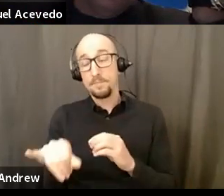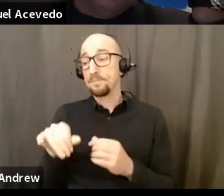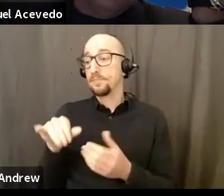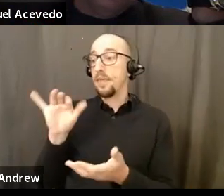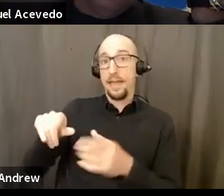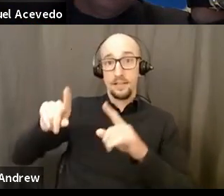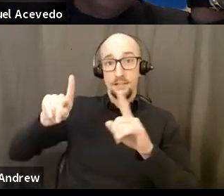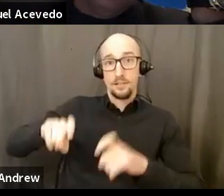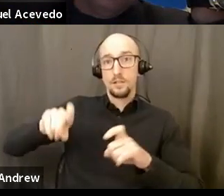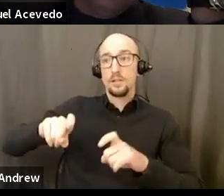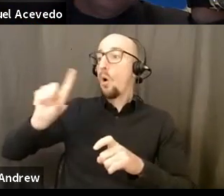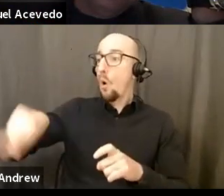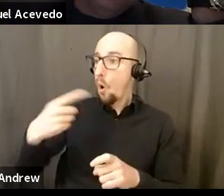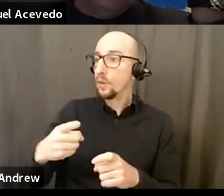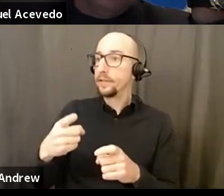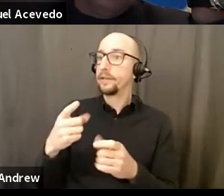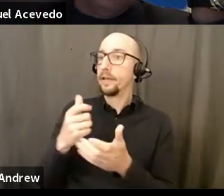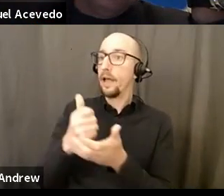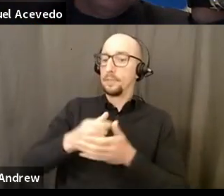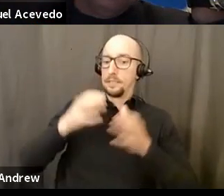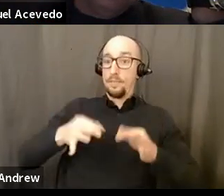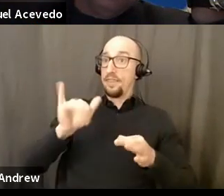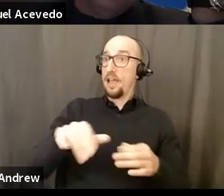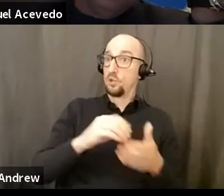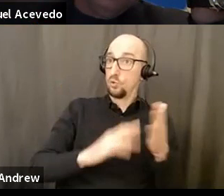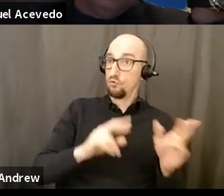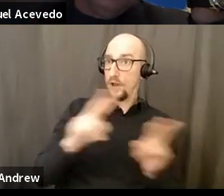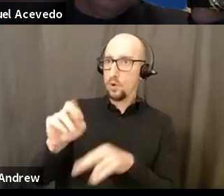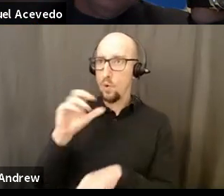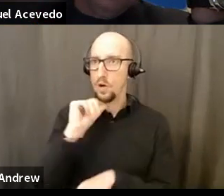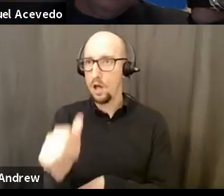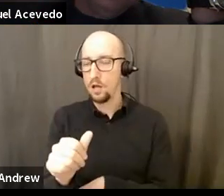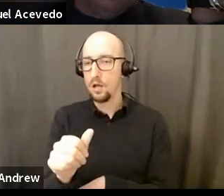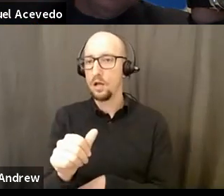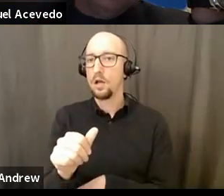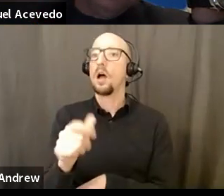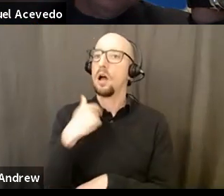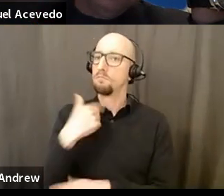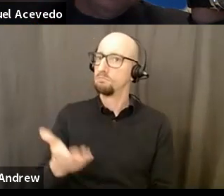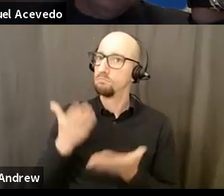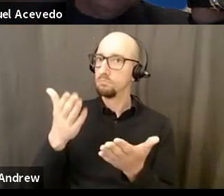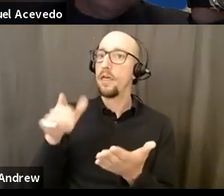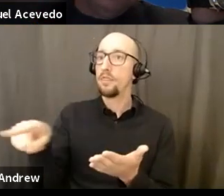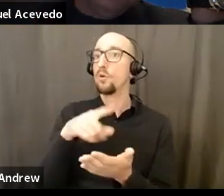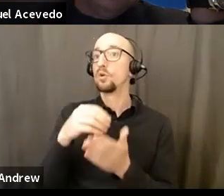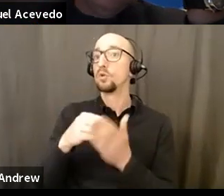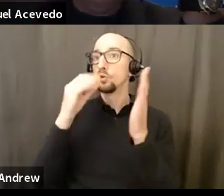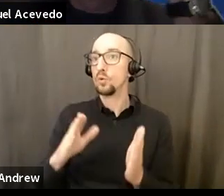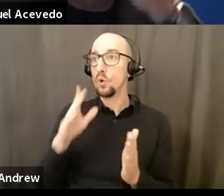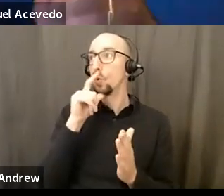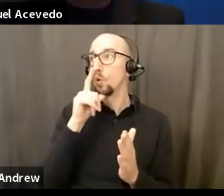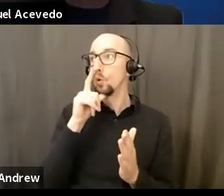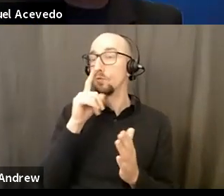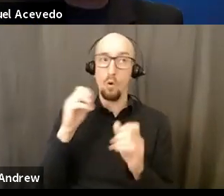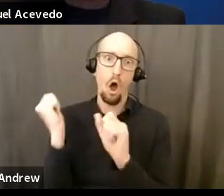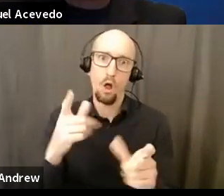the readiness, that a student who takes the test, all of the